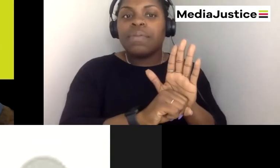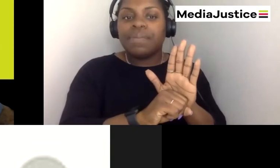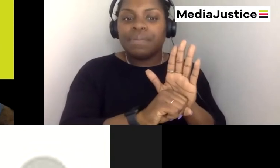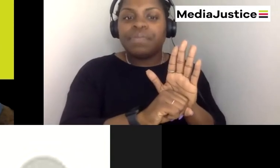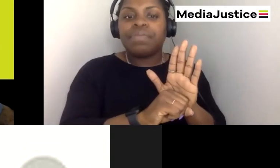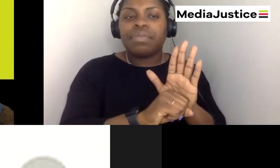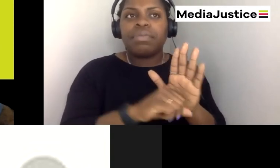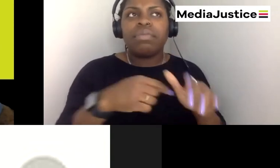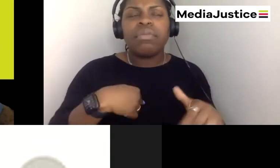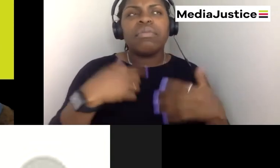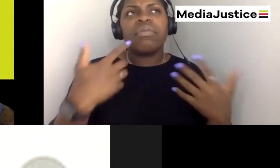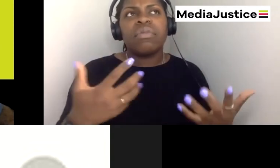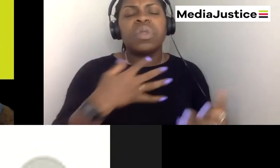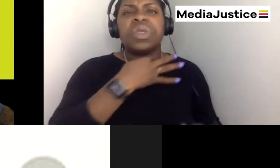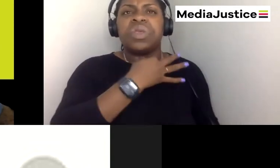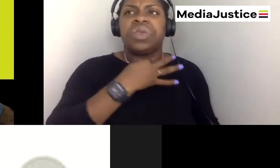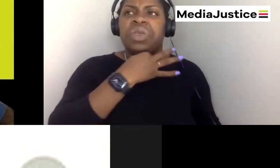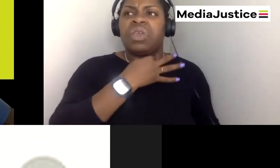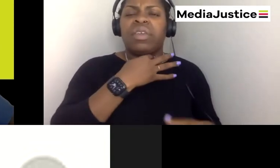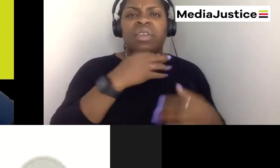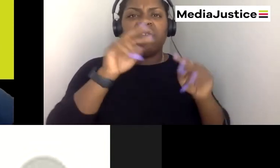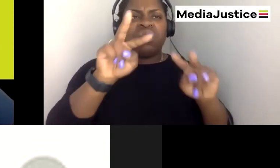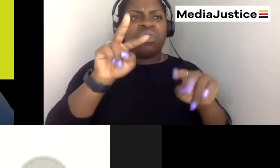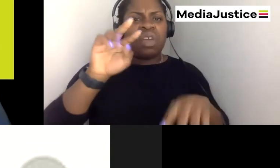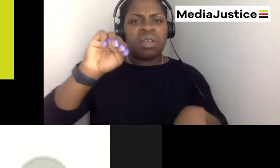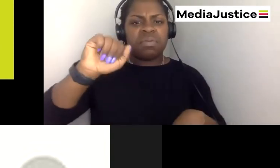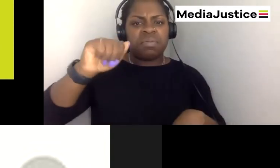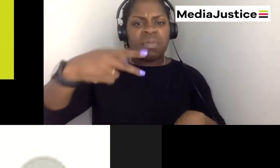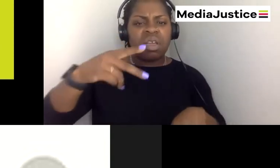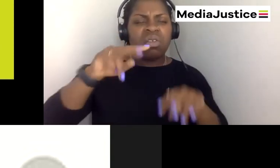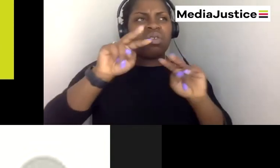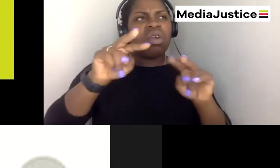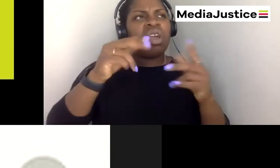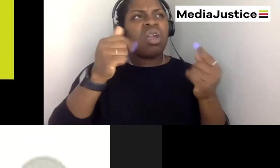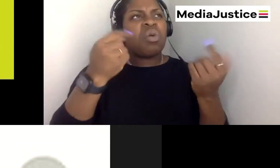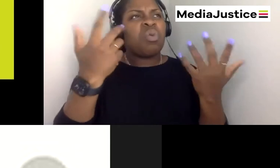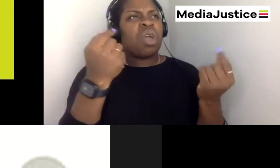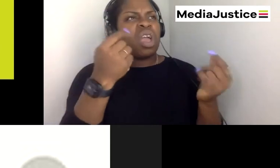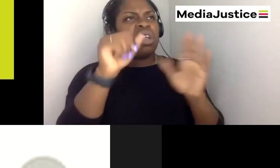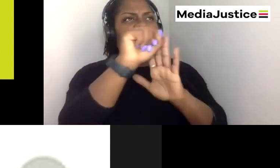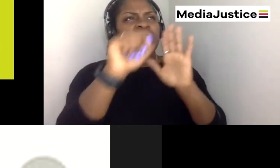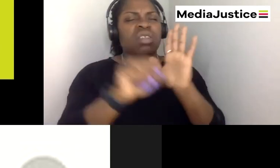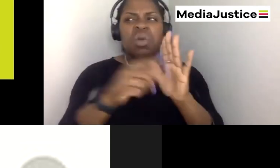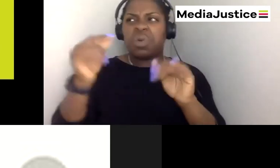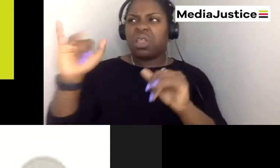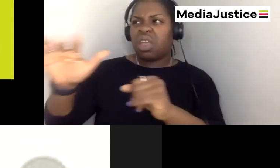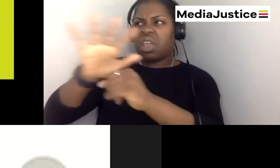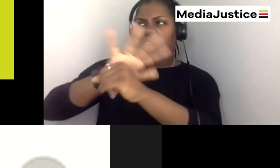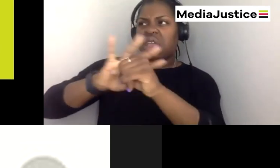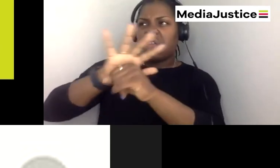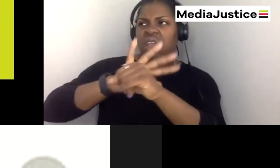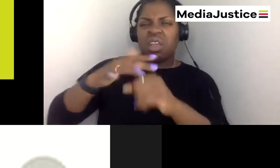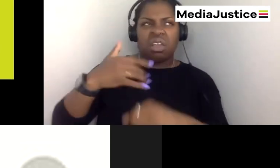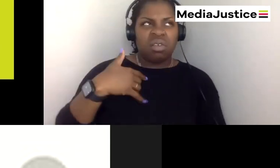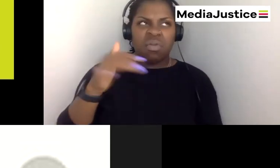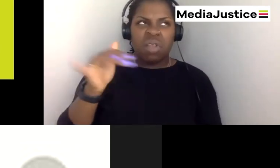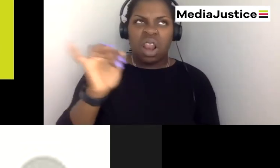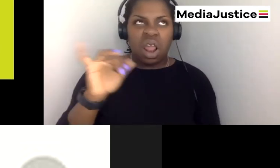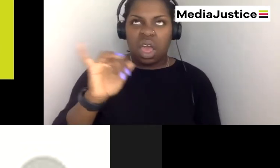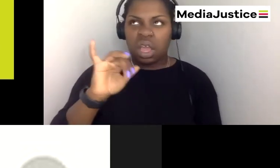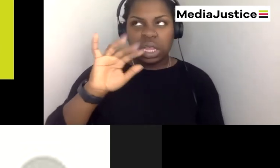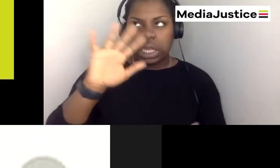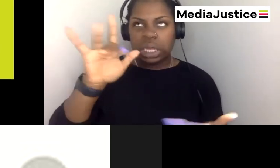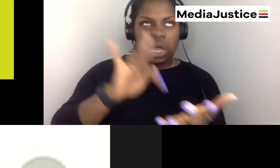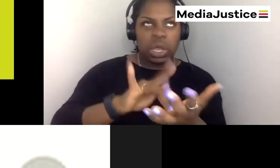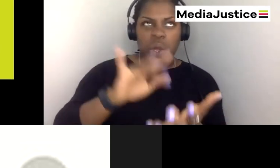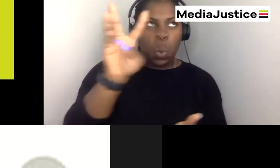And I was kind of curious just looking at the map, and then I was looking at like what the states are, because there's this area on the like center west coast